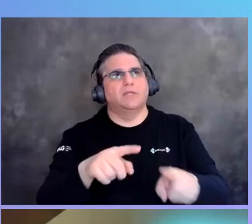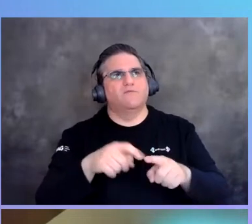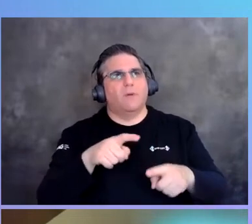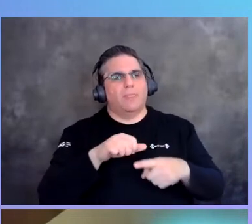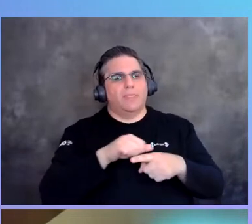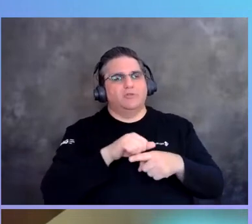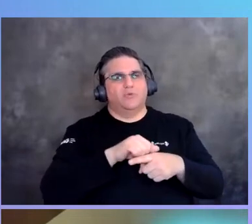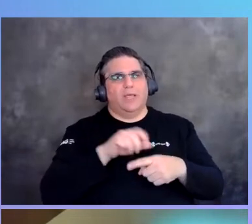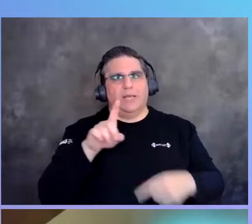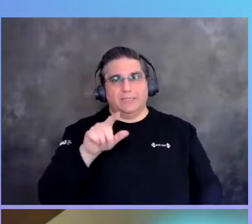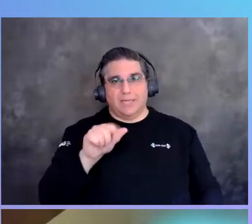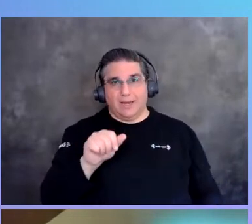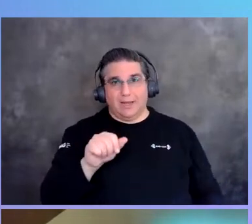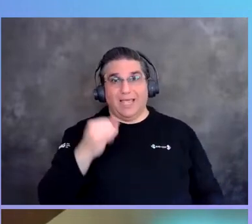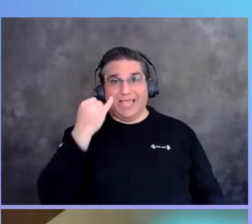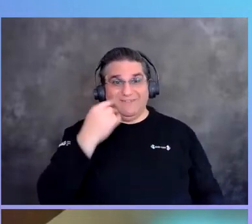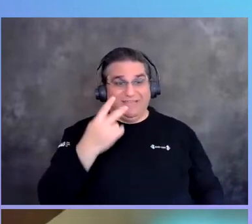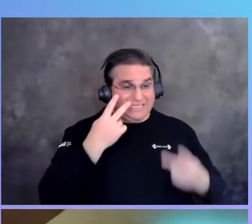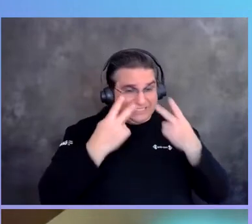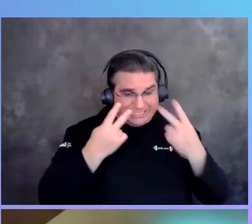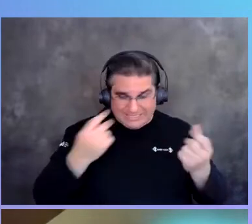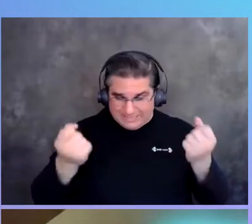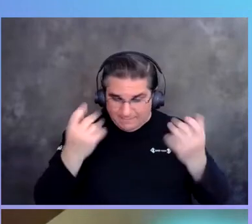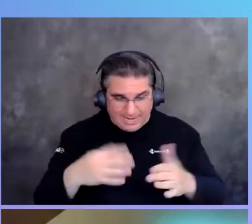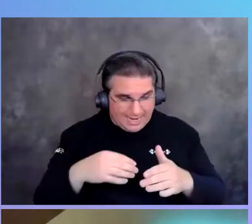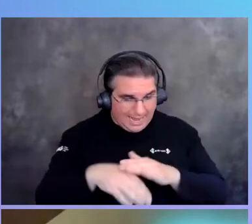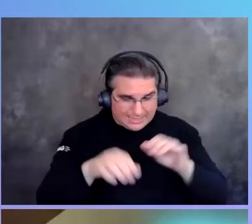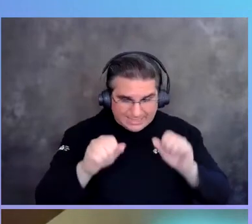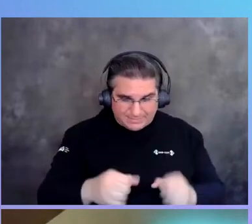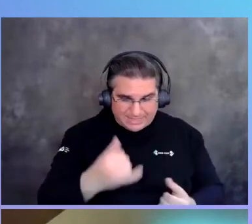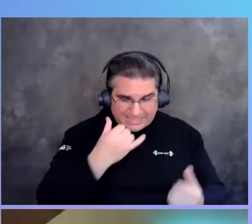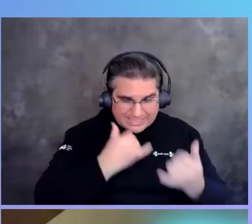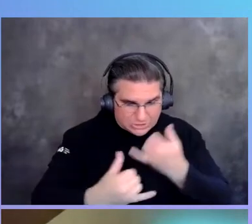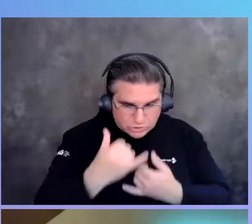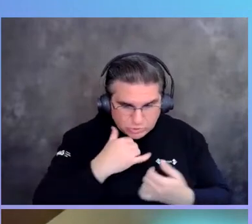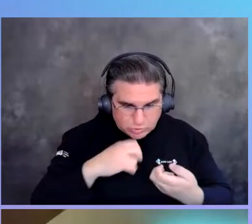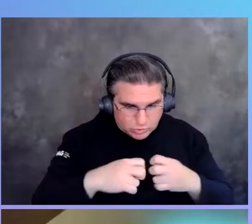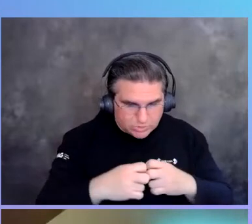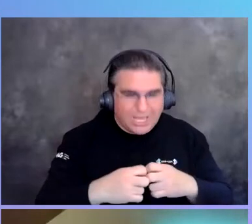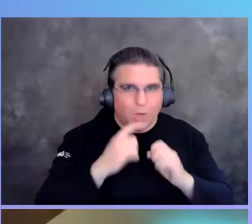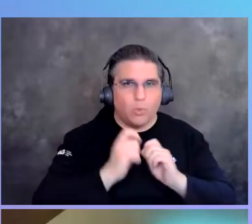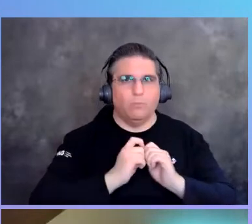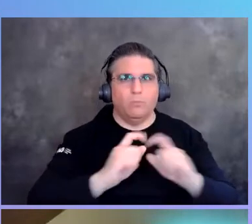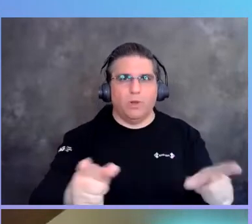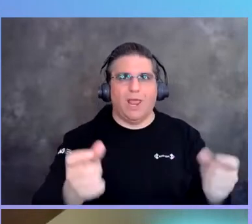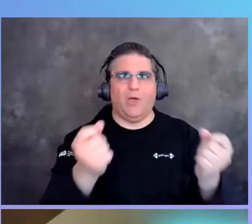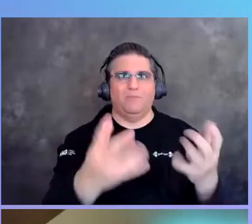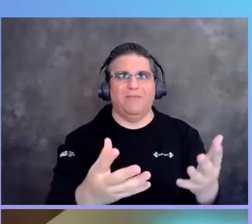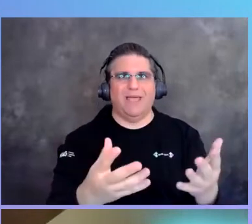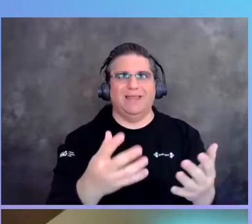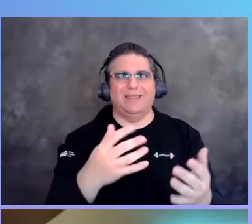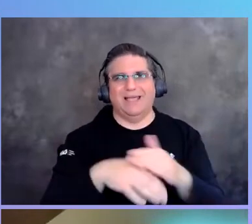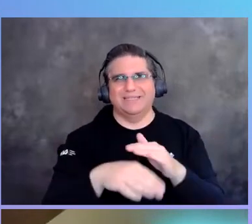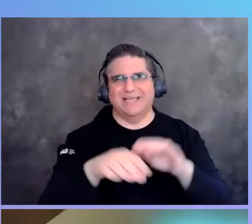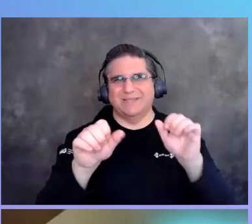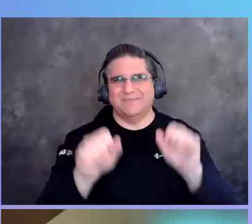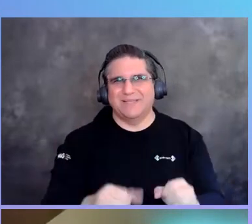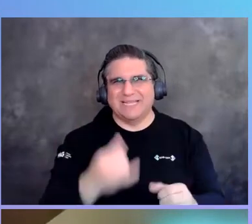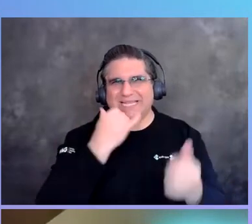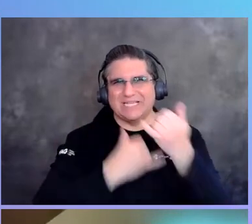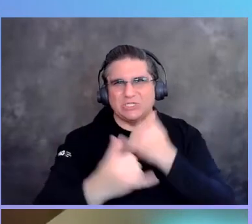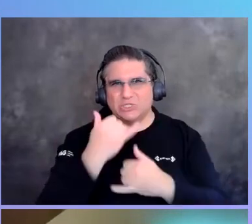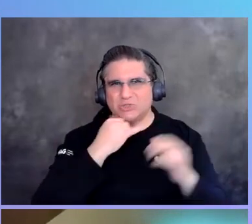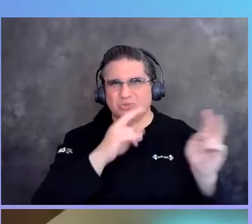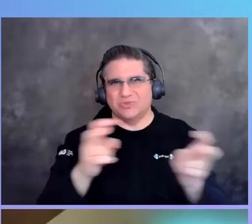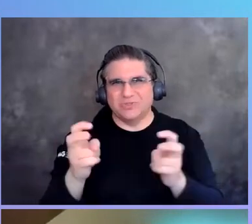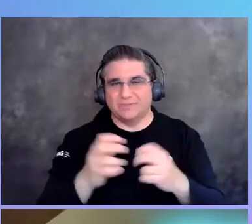of accessibility issues, we know that it's going to be outputting a lot of accessibility issues. So because we know that we can't trust the accessibility of the